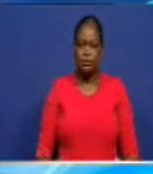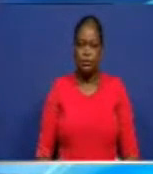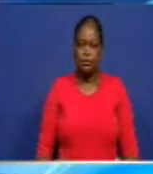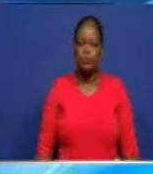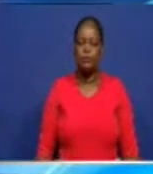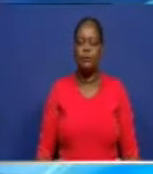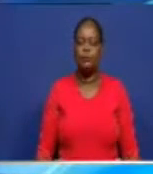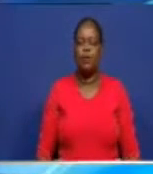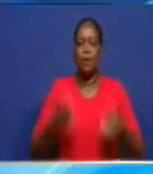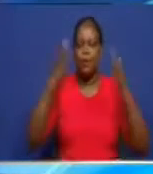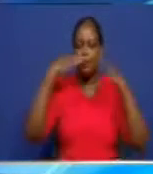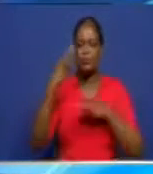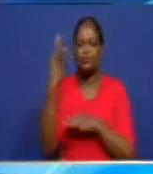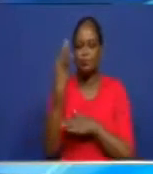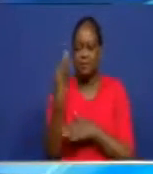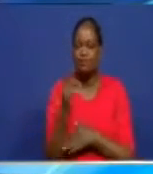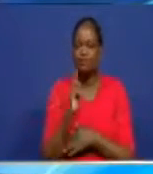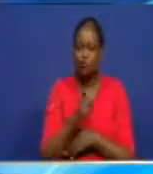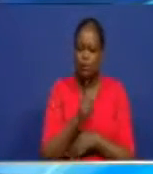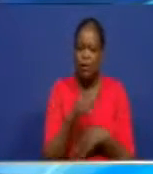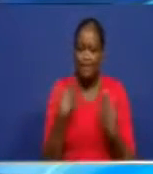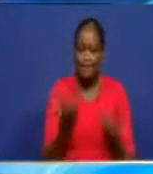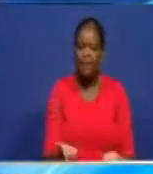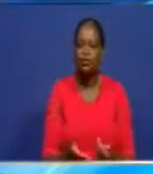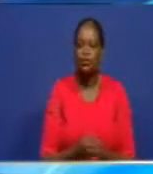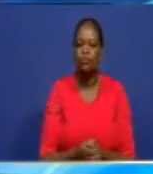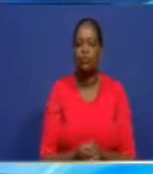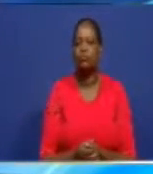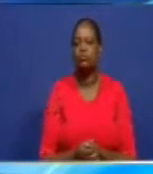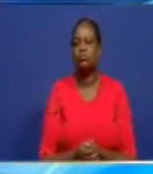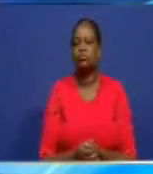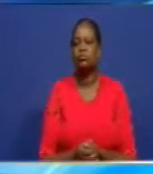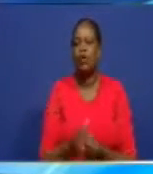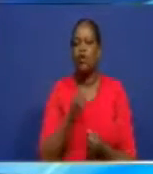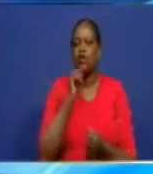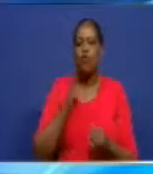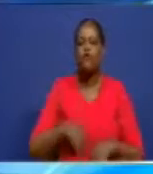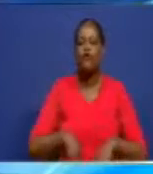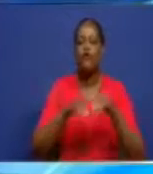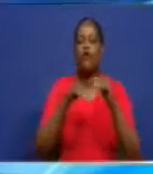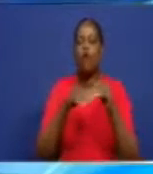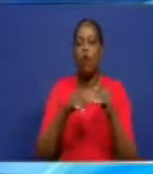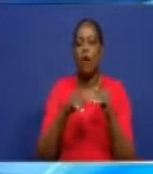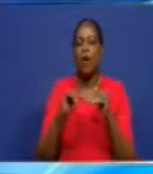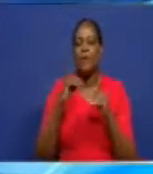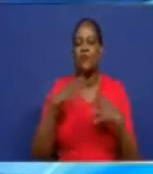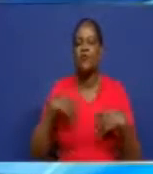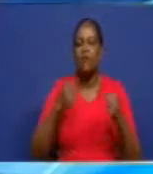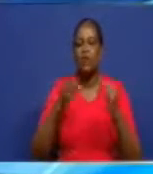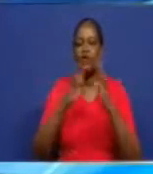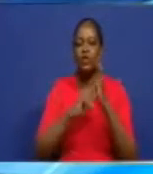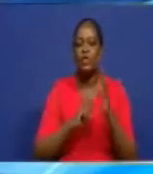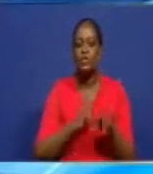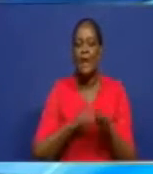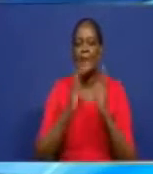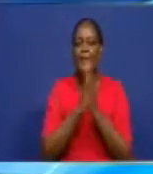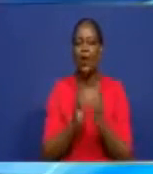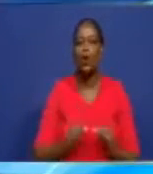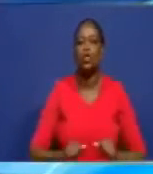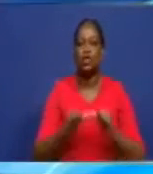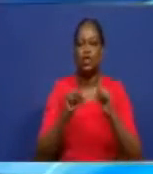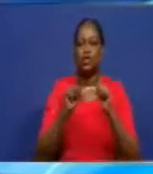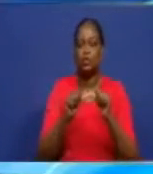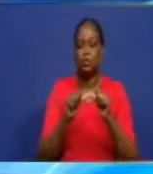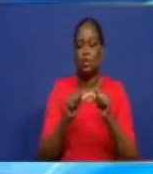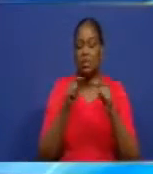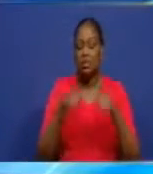Mombasa County have been warned against disregarding the Minister of Health COVID-19 protocols while conducting their prayers, failure to which